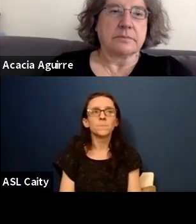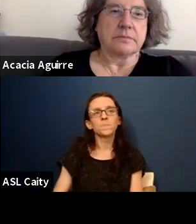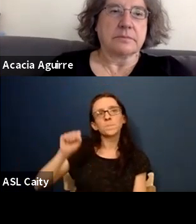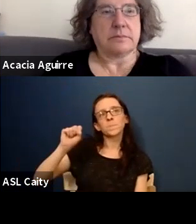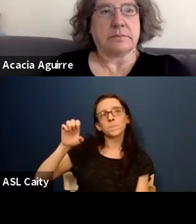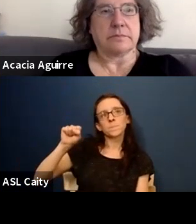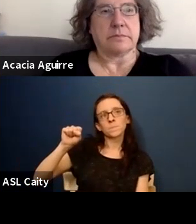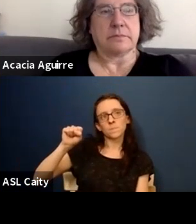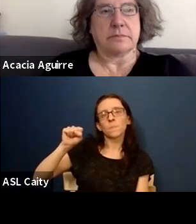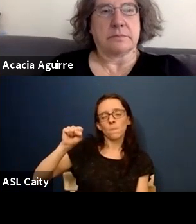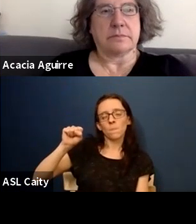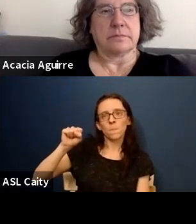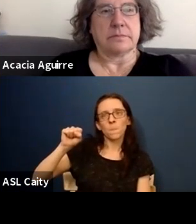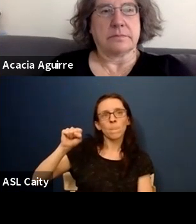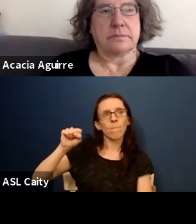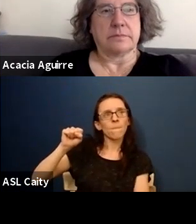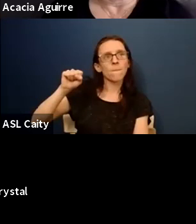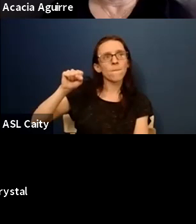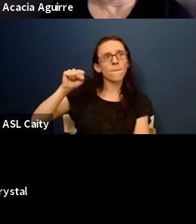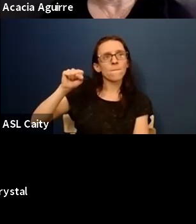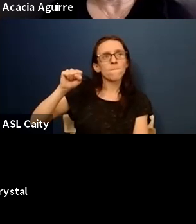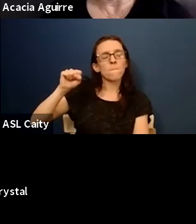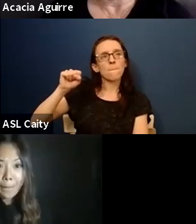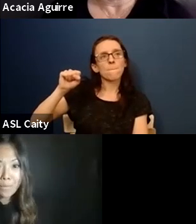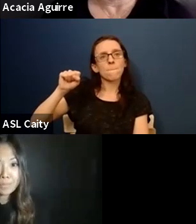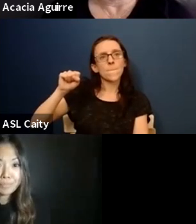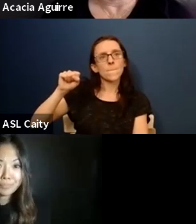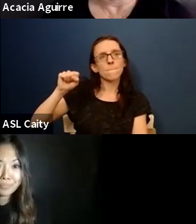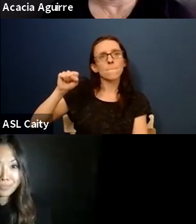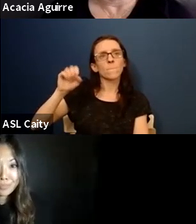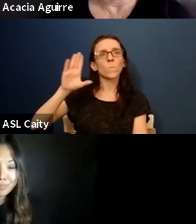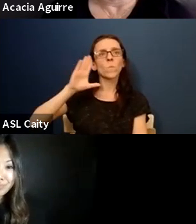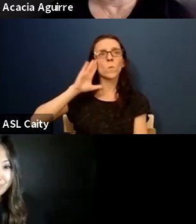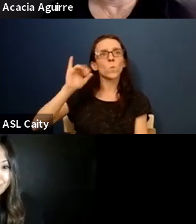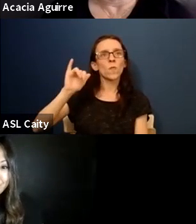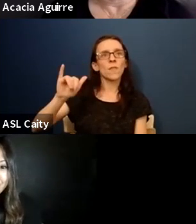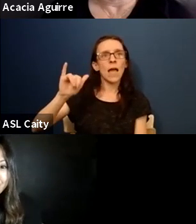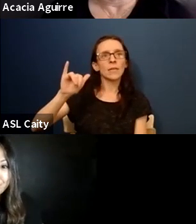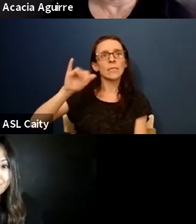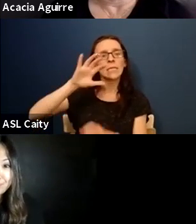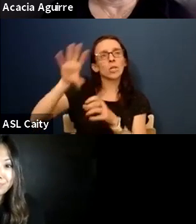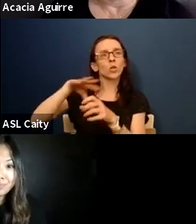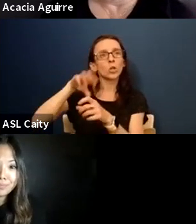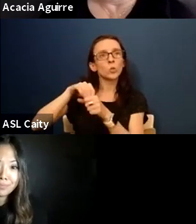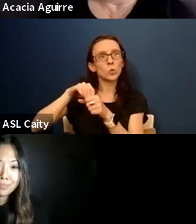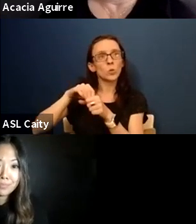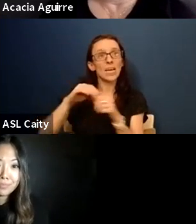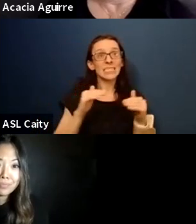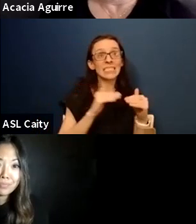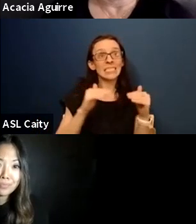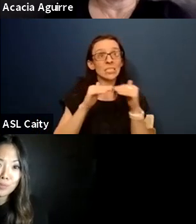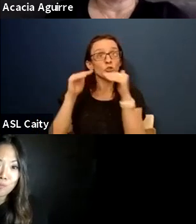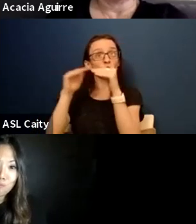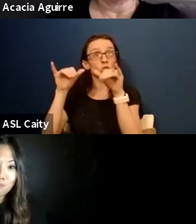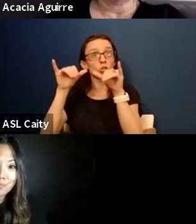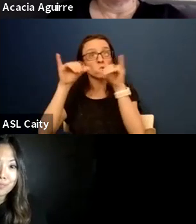socioeconomic standing, would that include a tiered structure